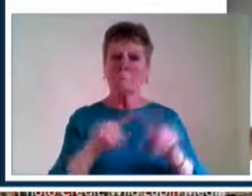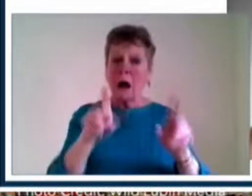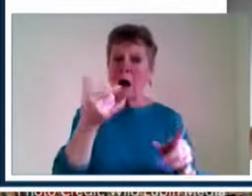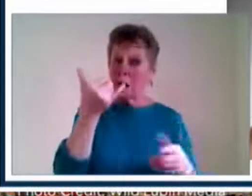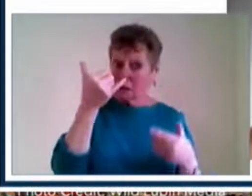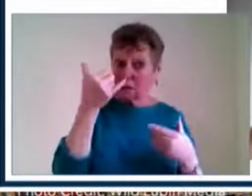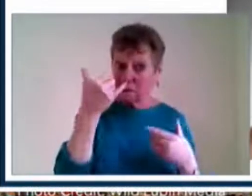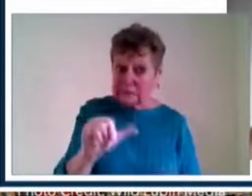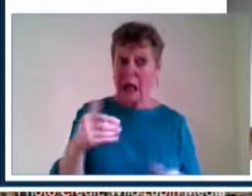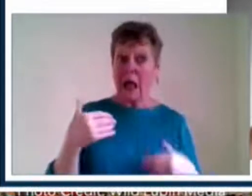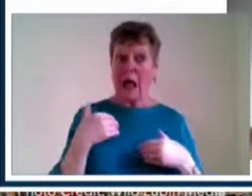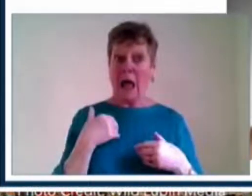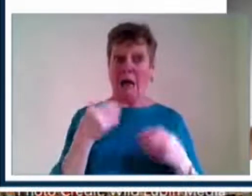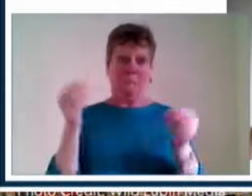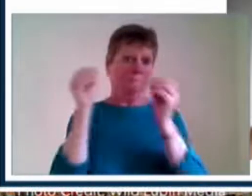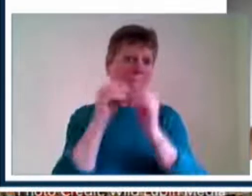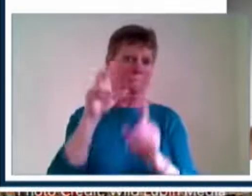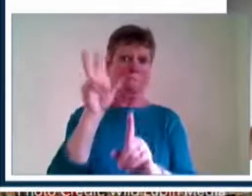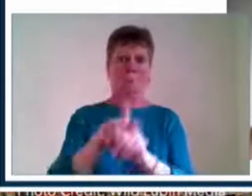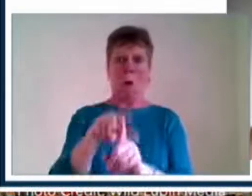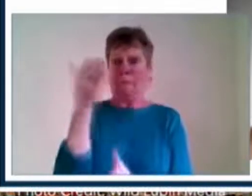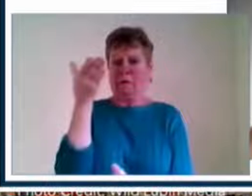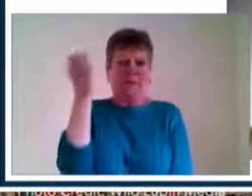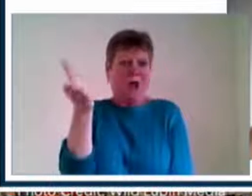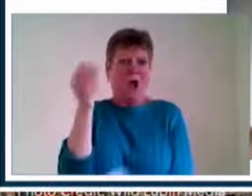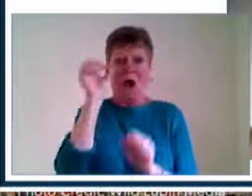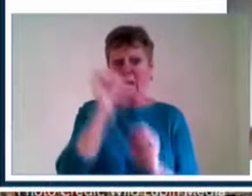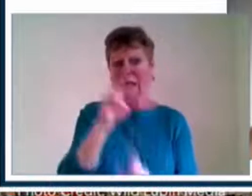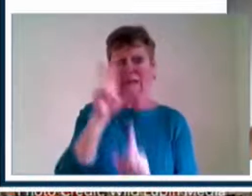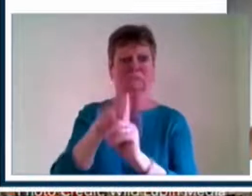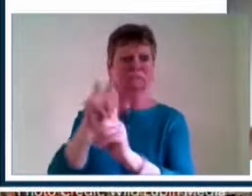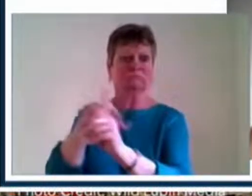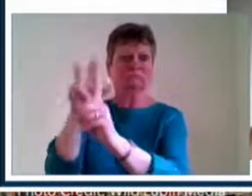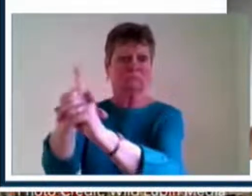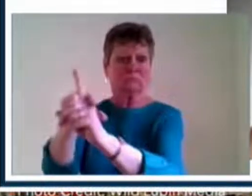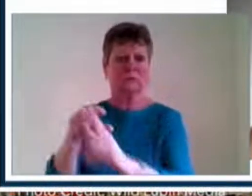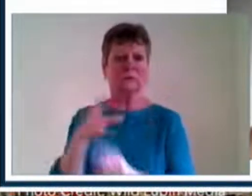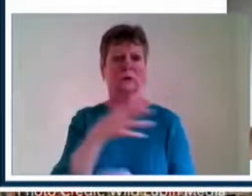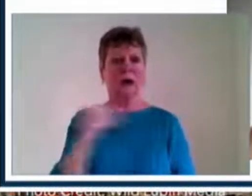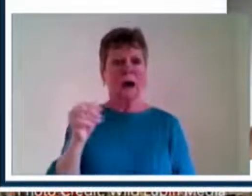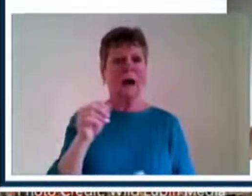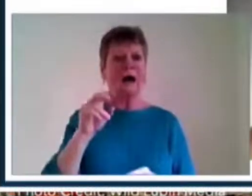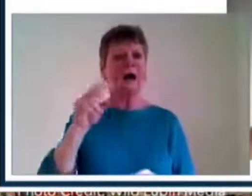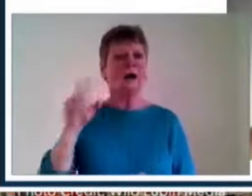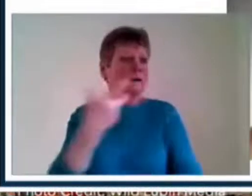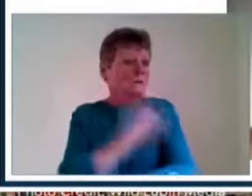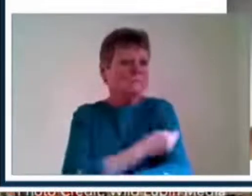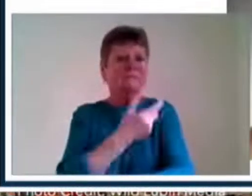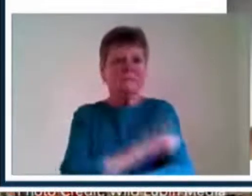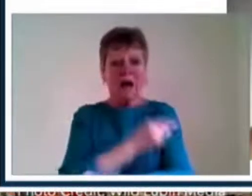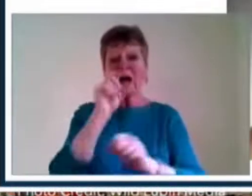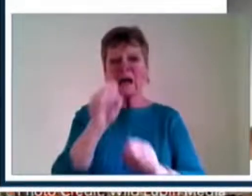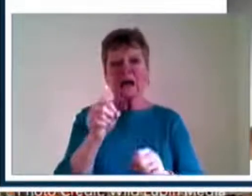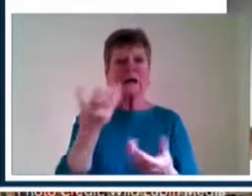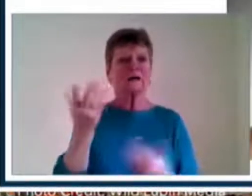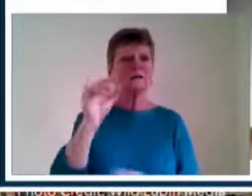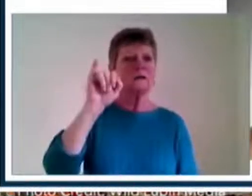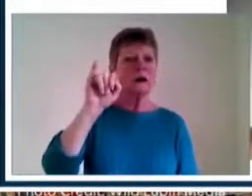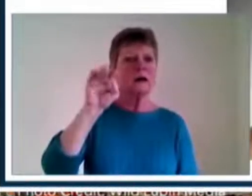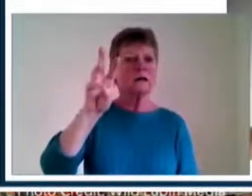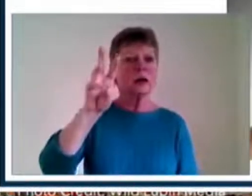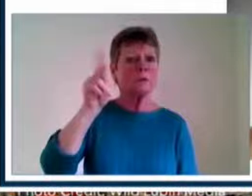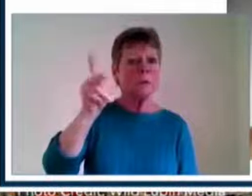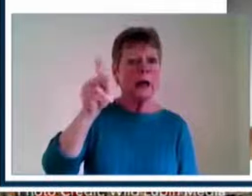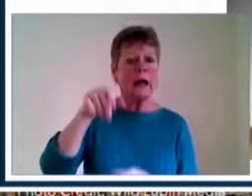plenty of appointments available, and vaccine will continue to be available in the months ahead through the IWK, pharmacies,